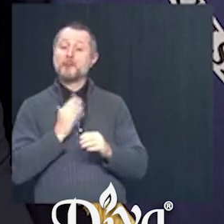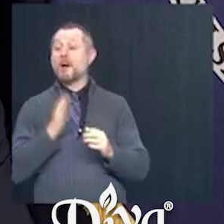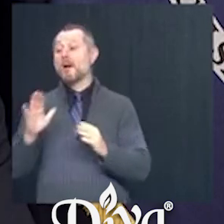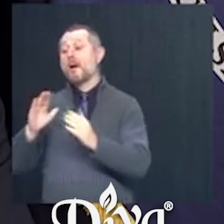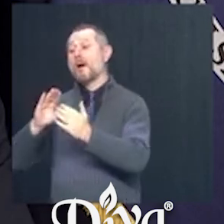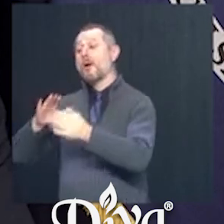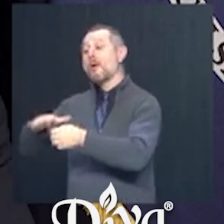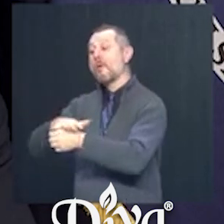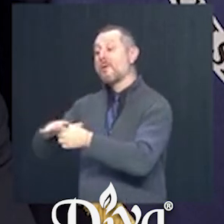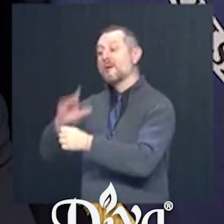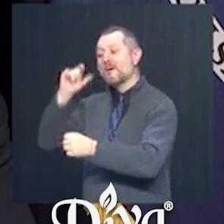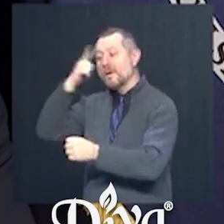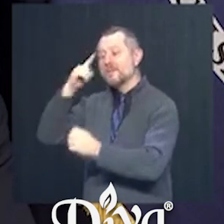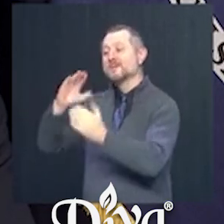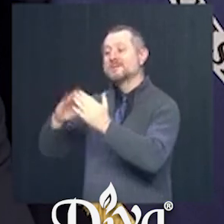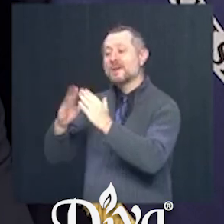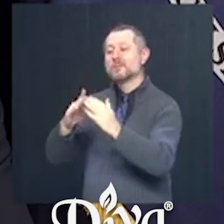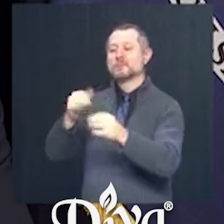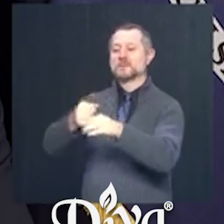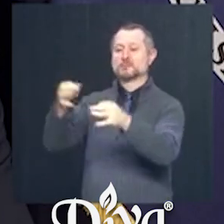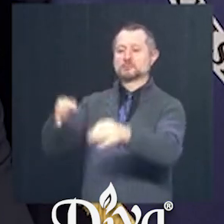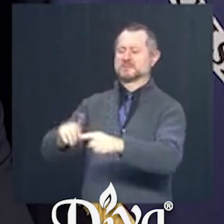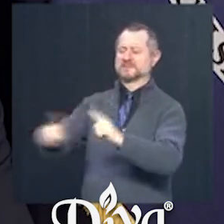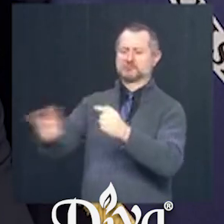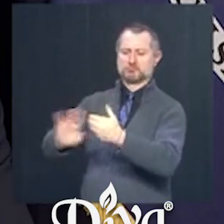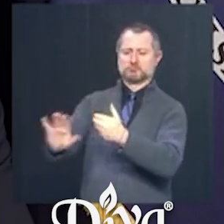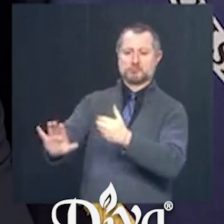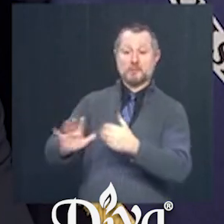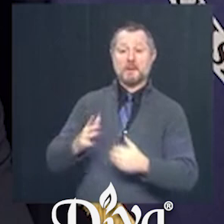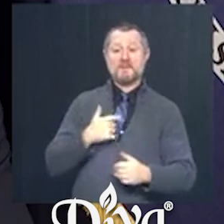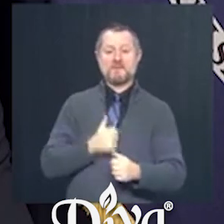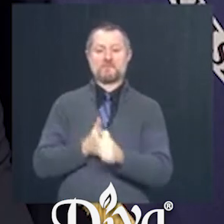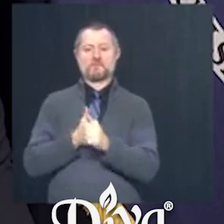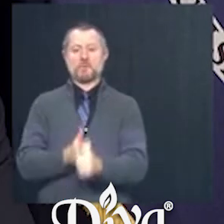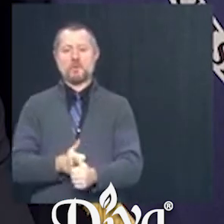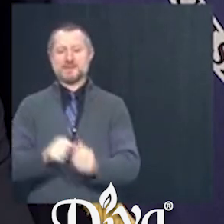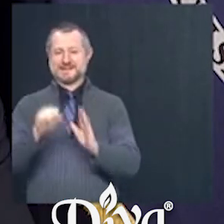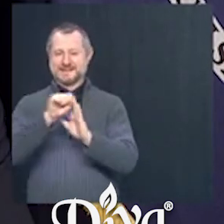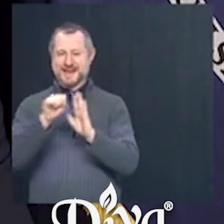different configurations. That's nice, but we use the state numbers.